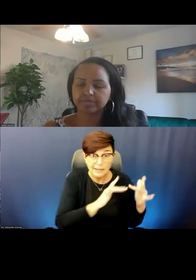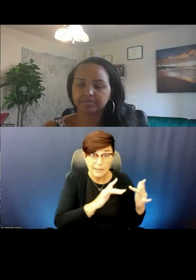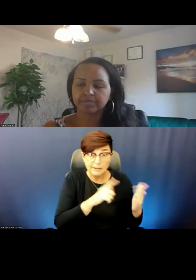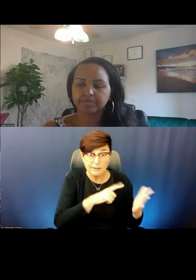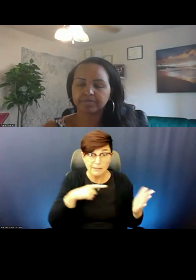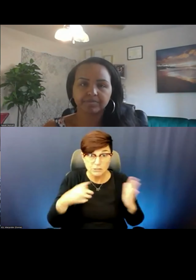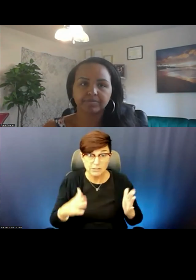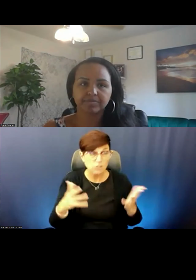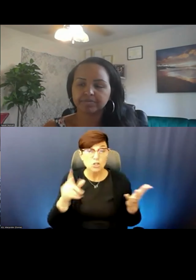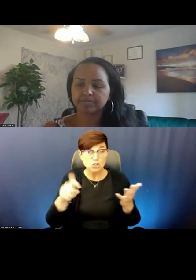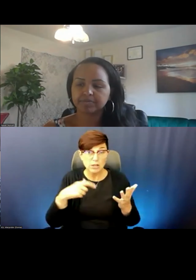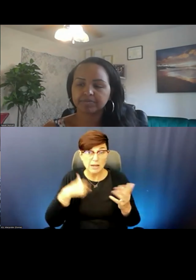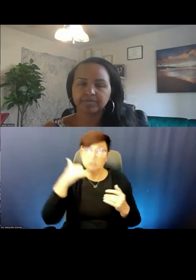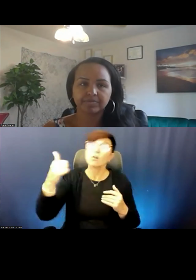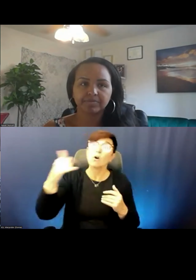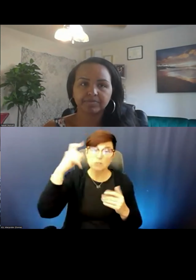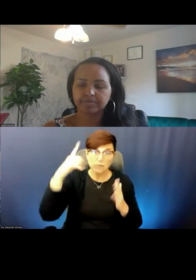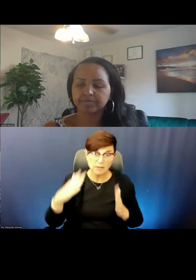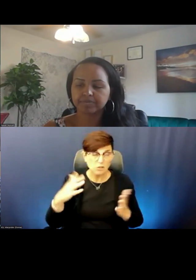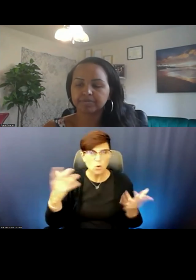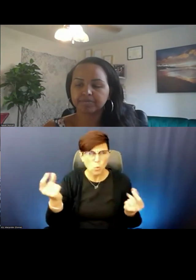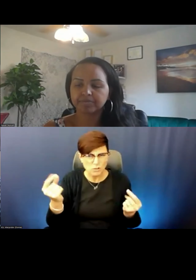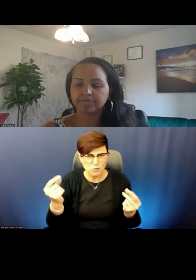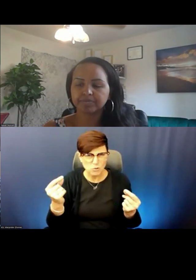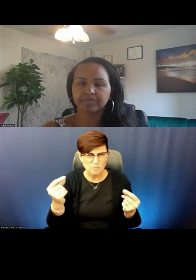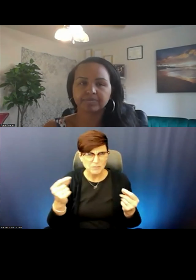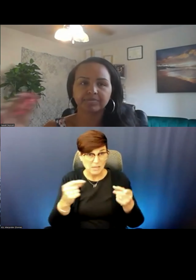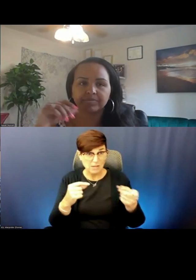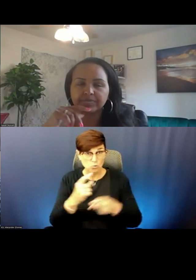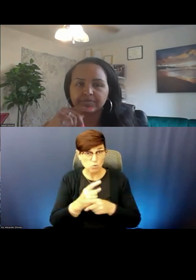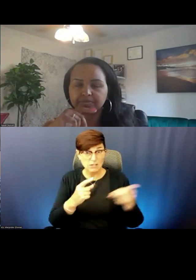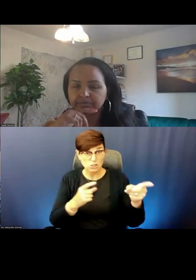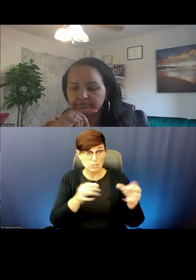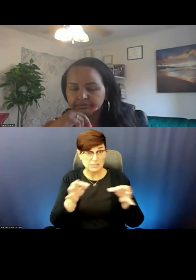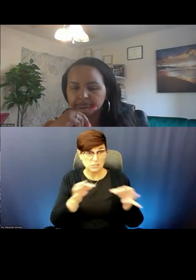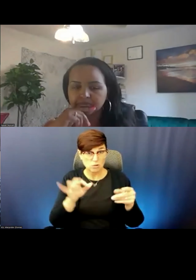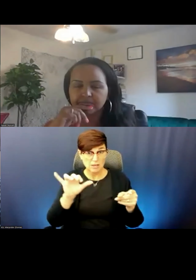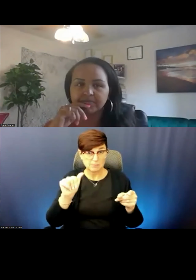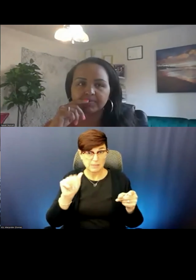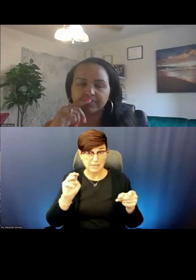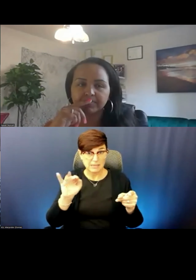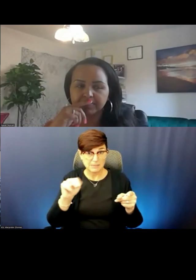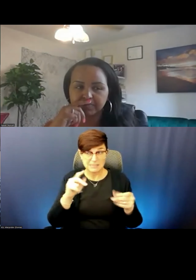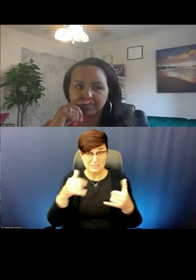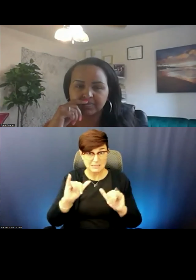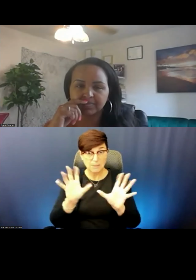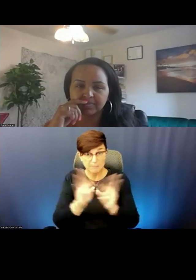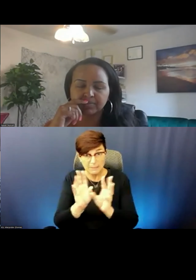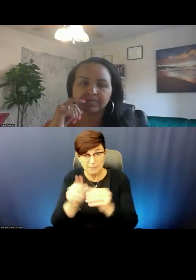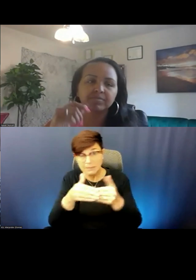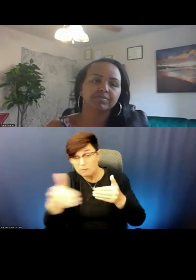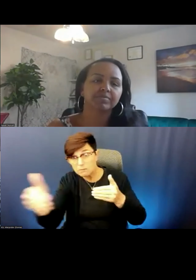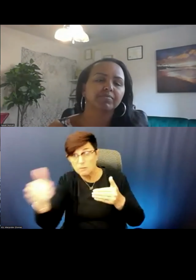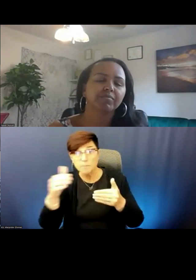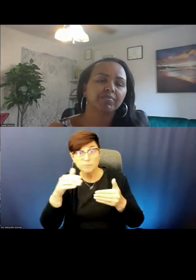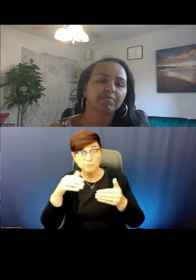beyond the governor's budget with the Senate and the Assembly in the midst of negotiations. So maybe we can start with Sawait. What are your thoughts on